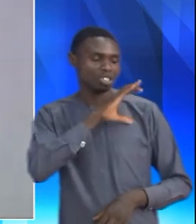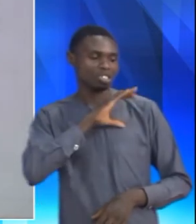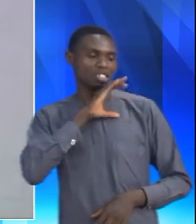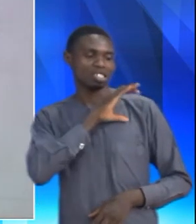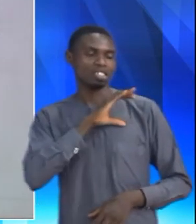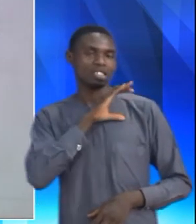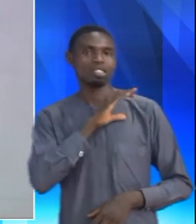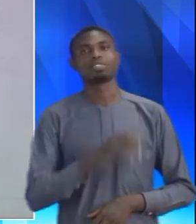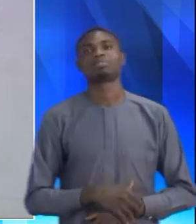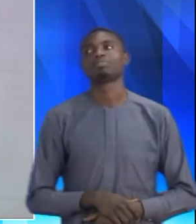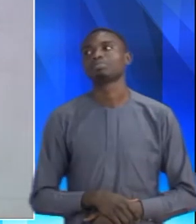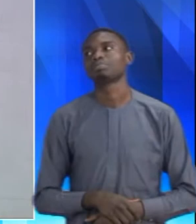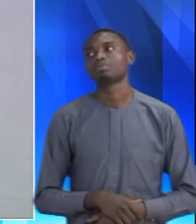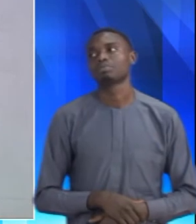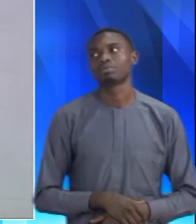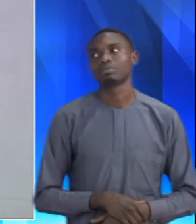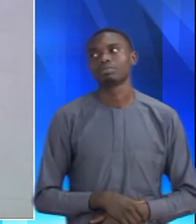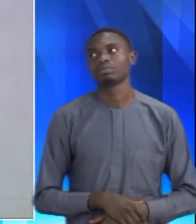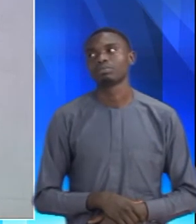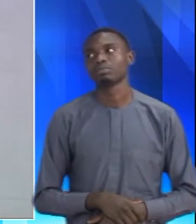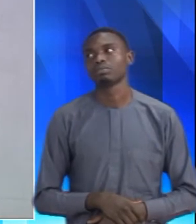The characteristics